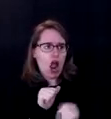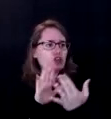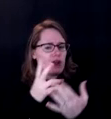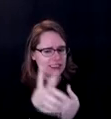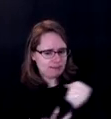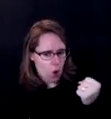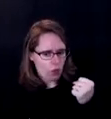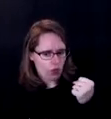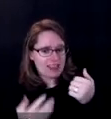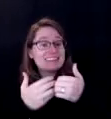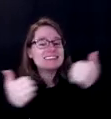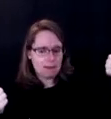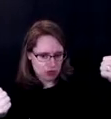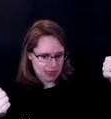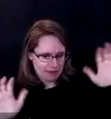separately.